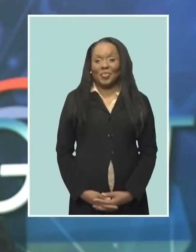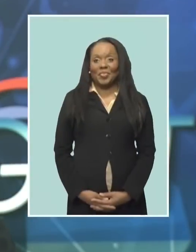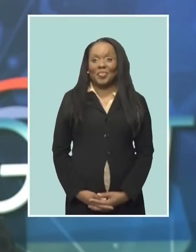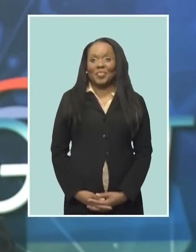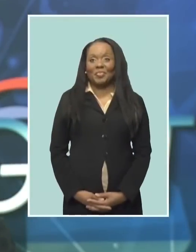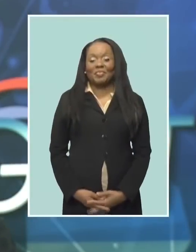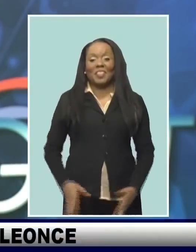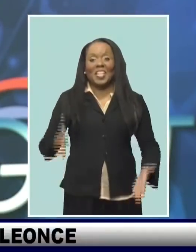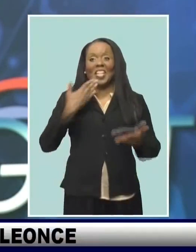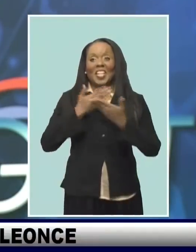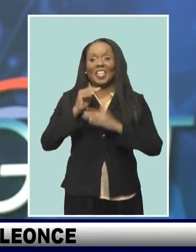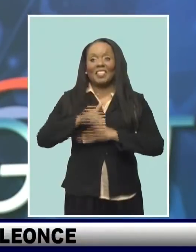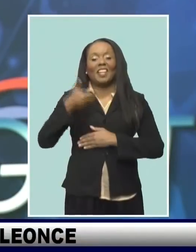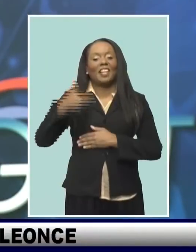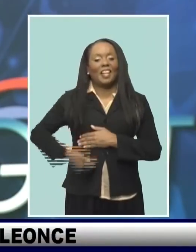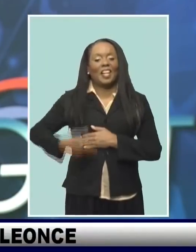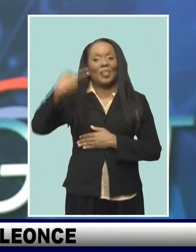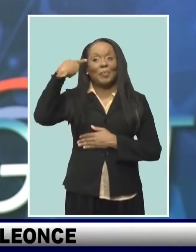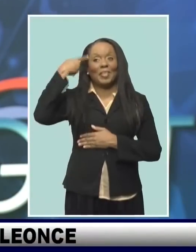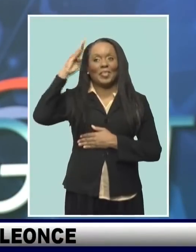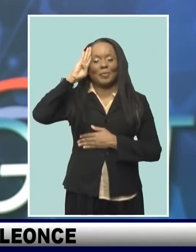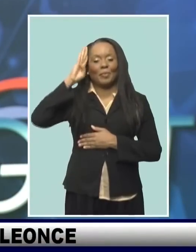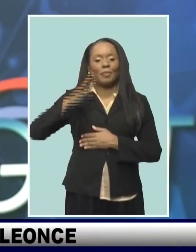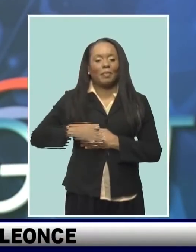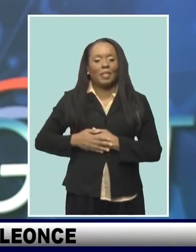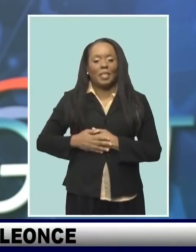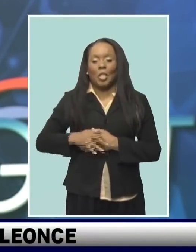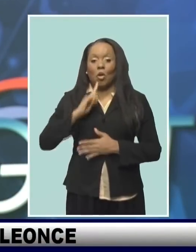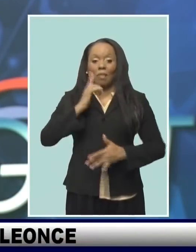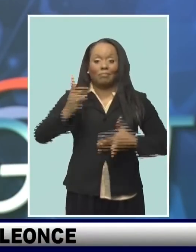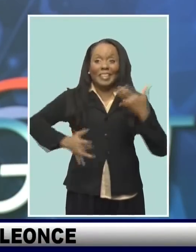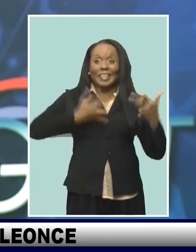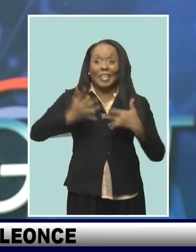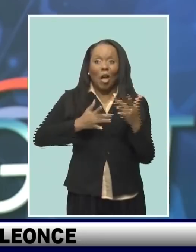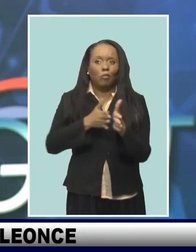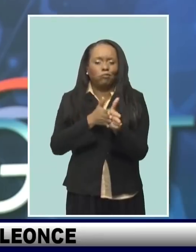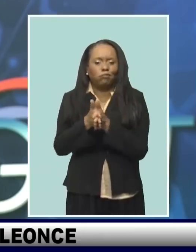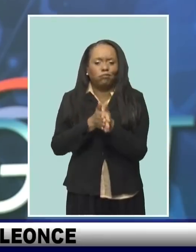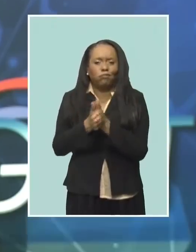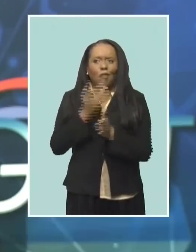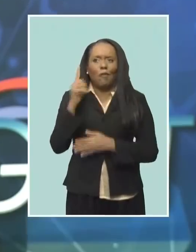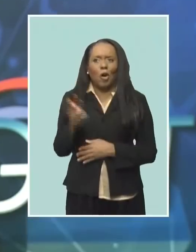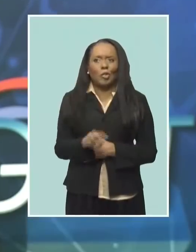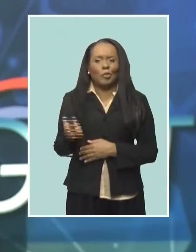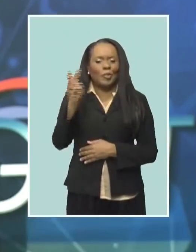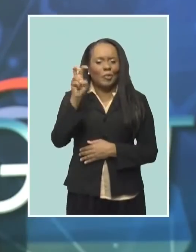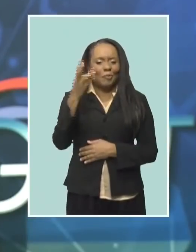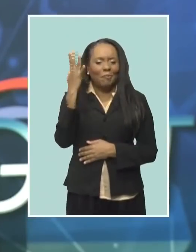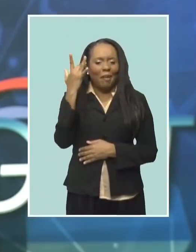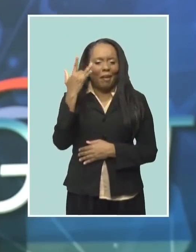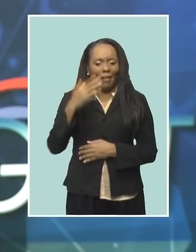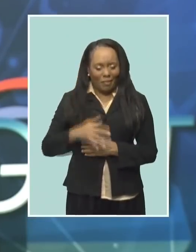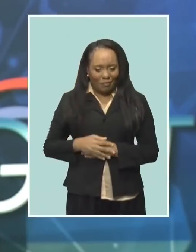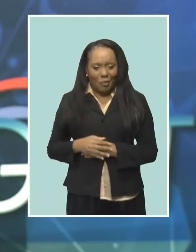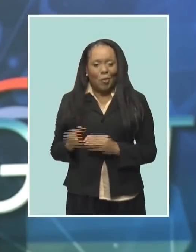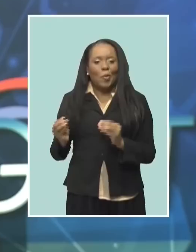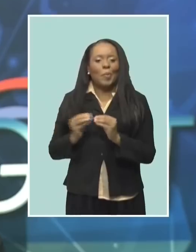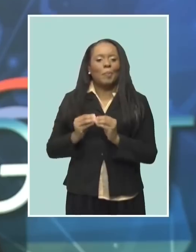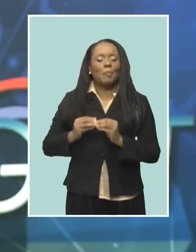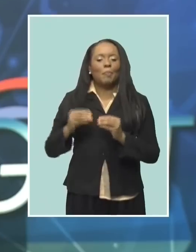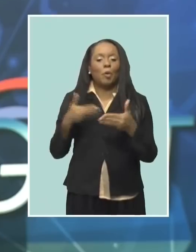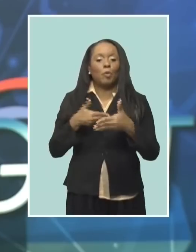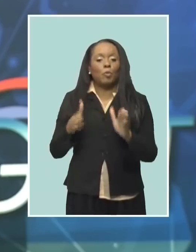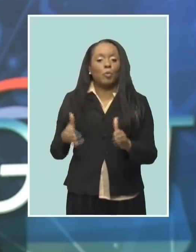Good evening, I'm Pearson Bowen. Major excitement in the local tourism industry as room stock is set to